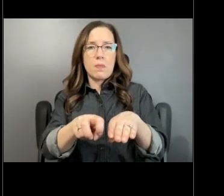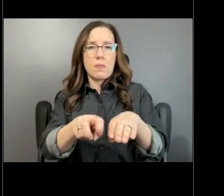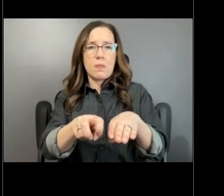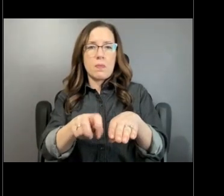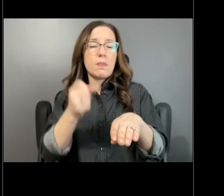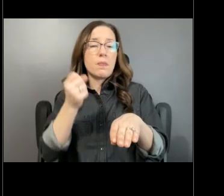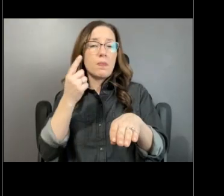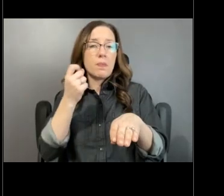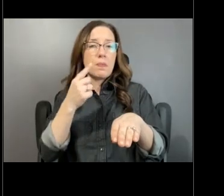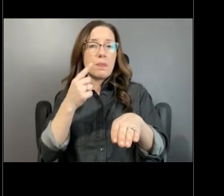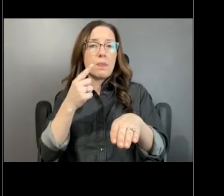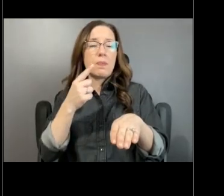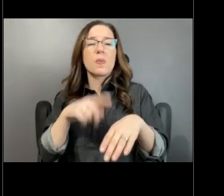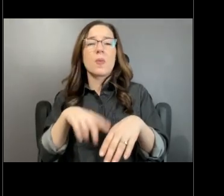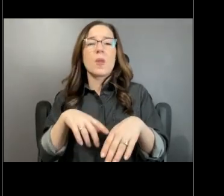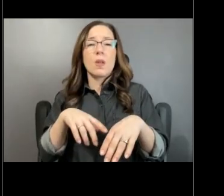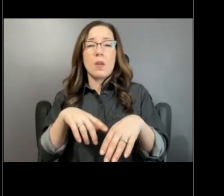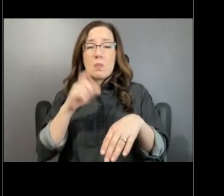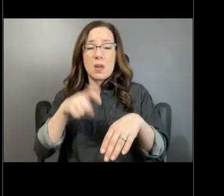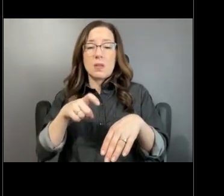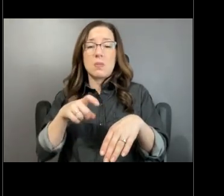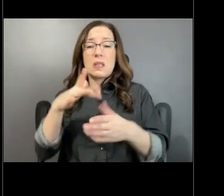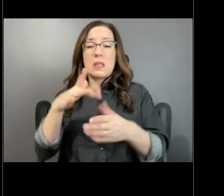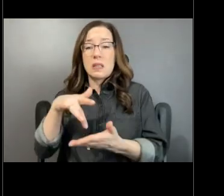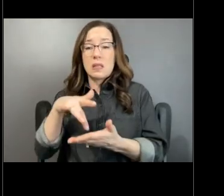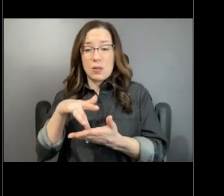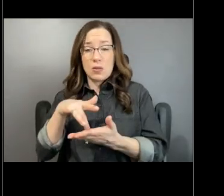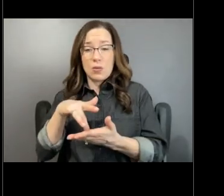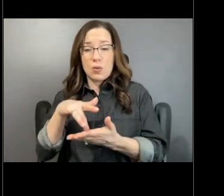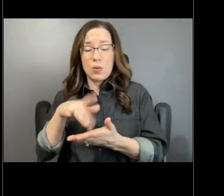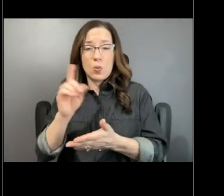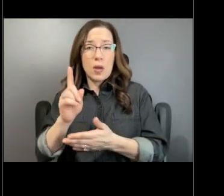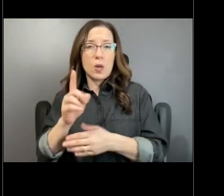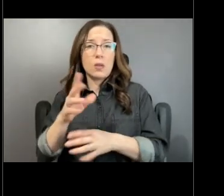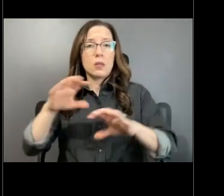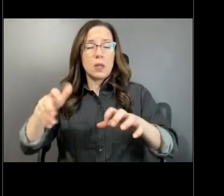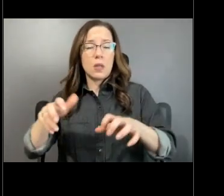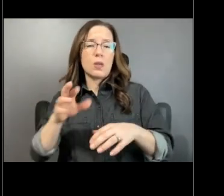on the sink, range, or cooktop.